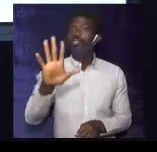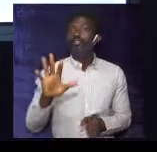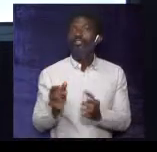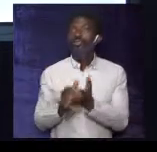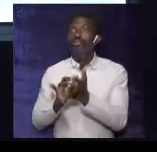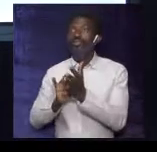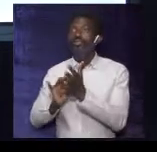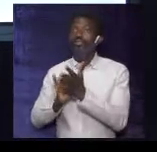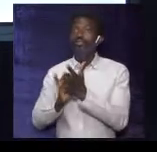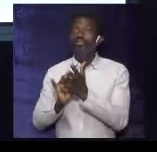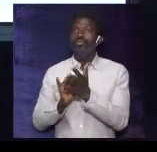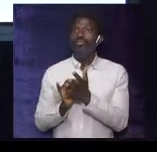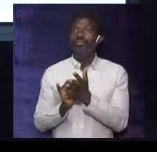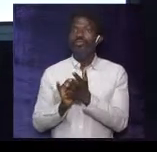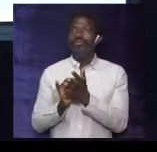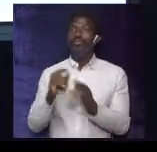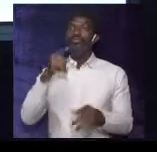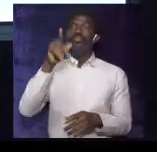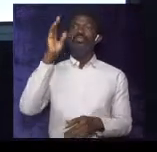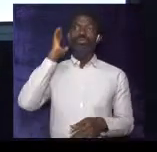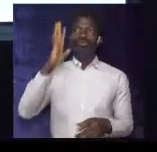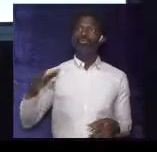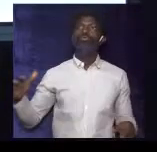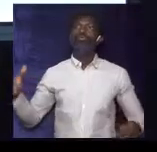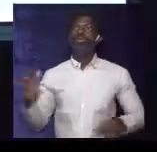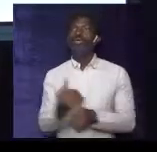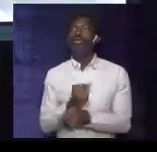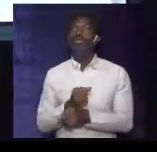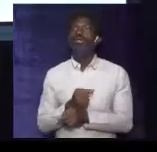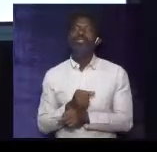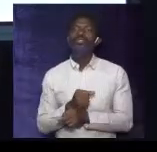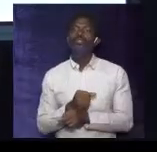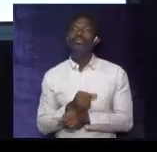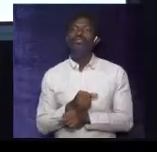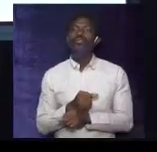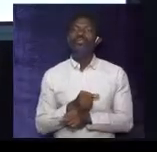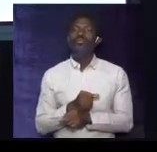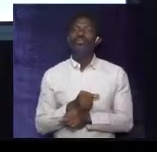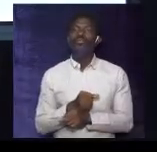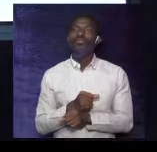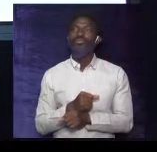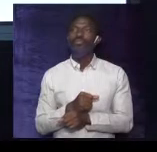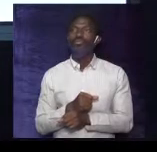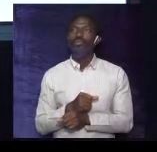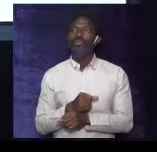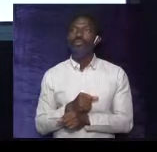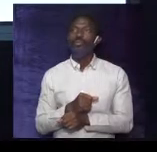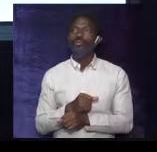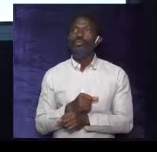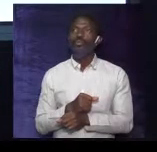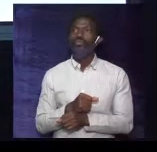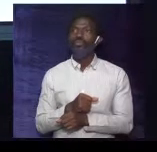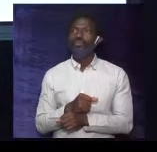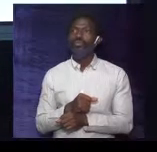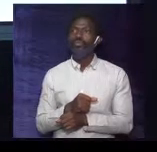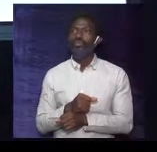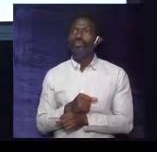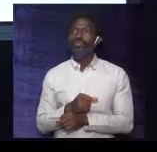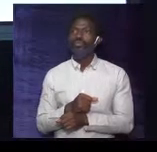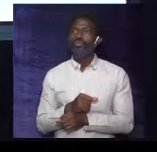clearer meaning. After taking your medication, you will get